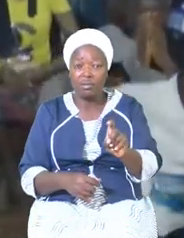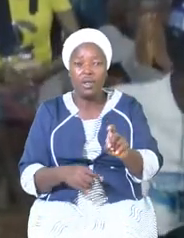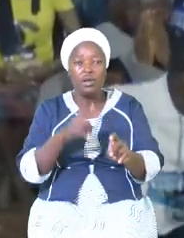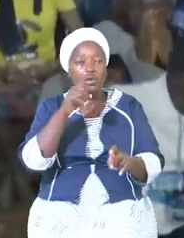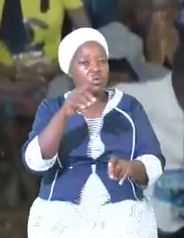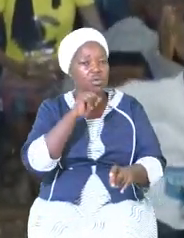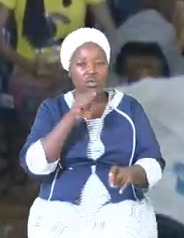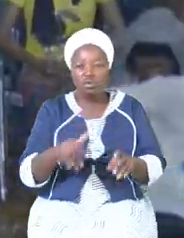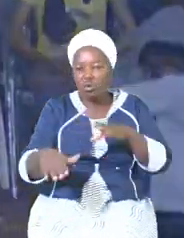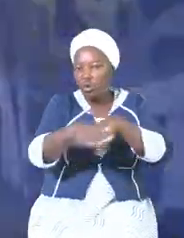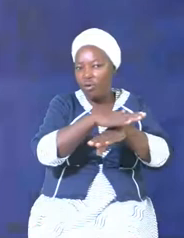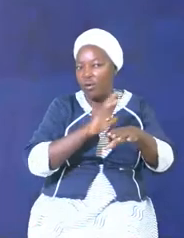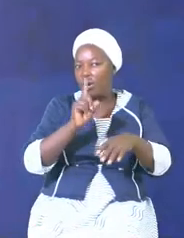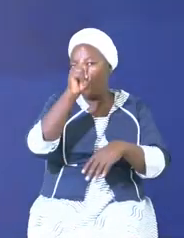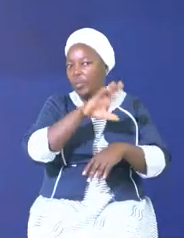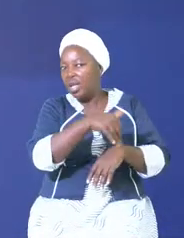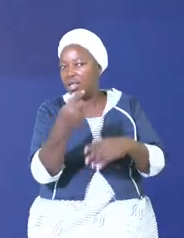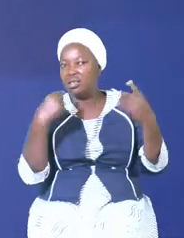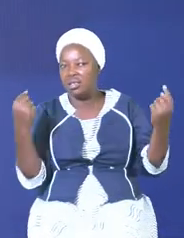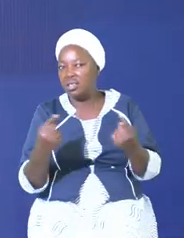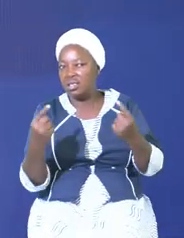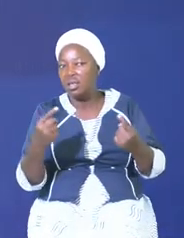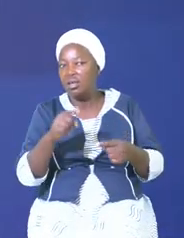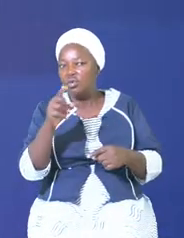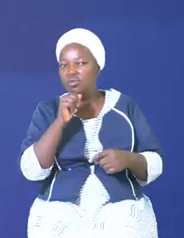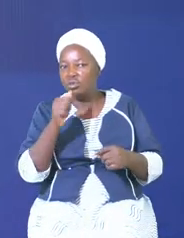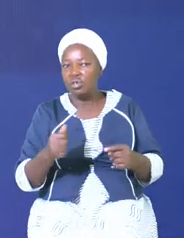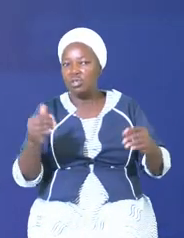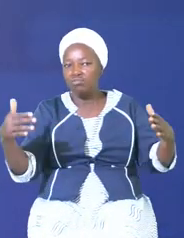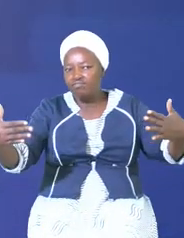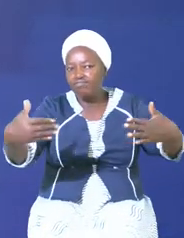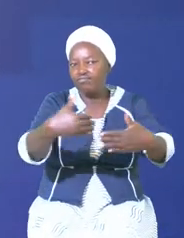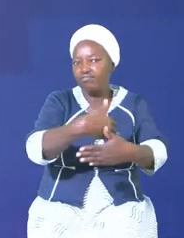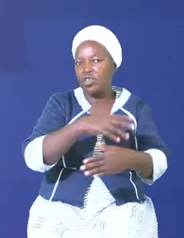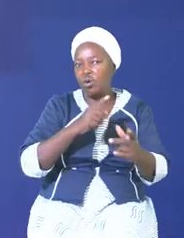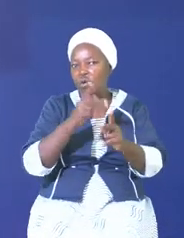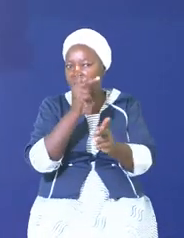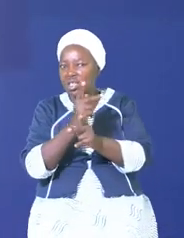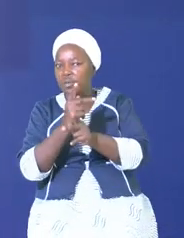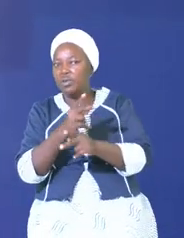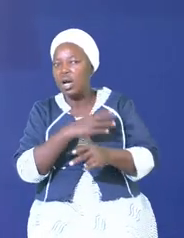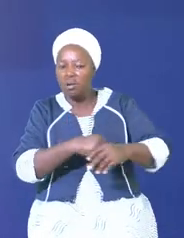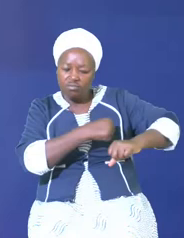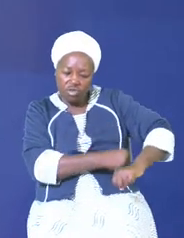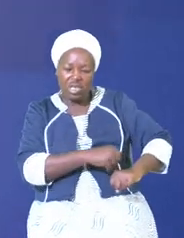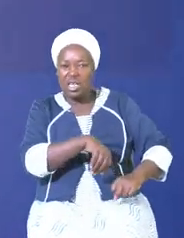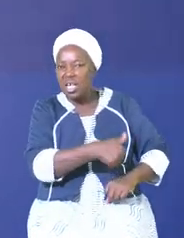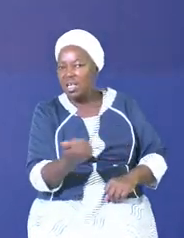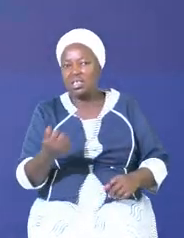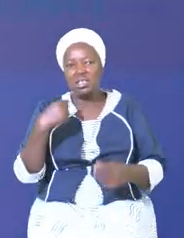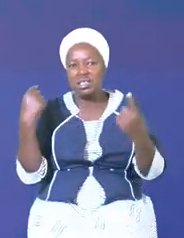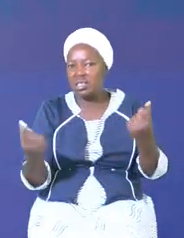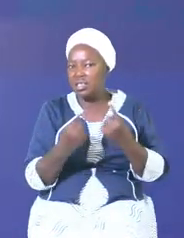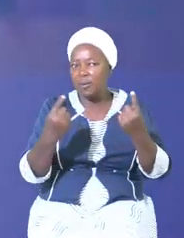any sin. You will not embrace and keep and protect any sin. All that